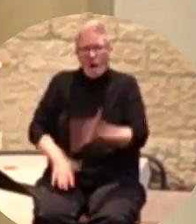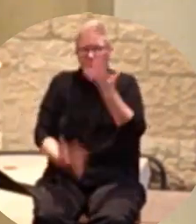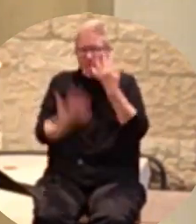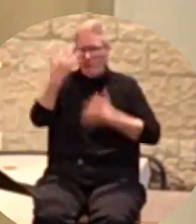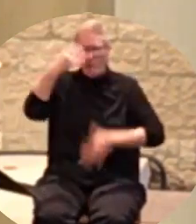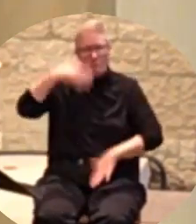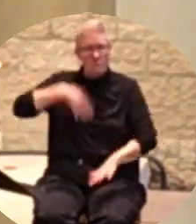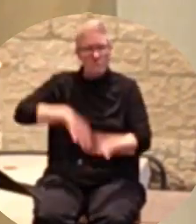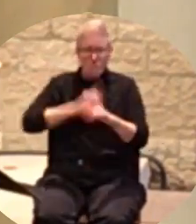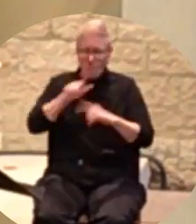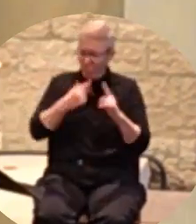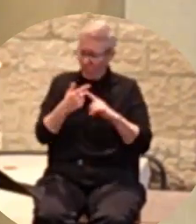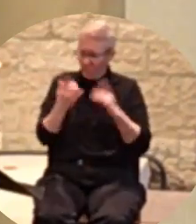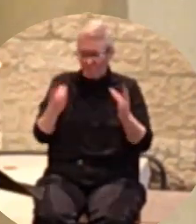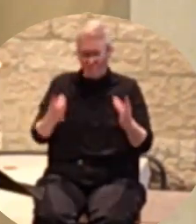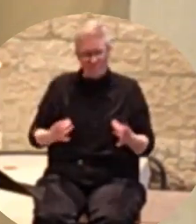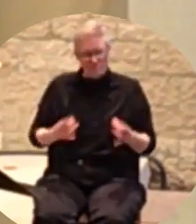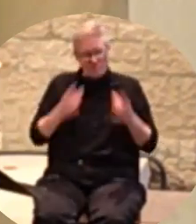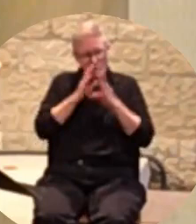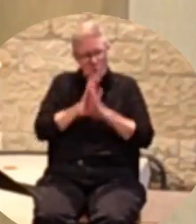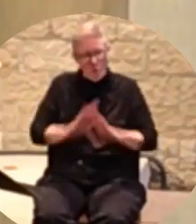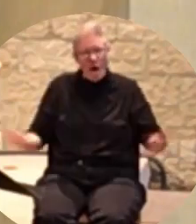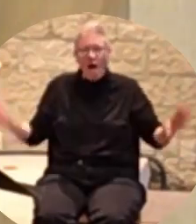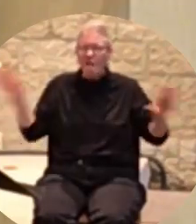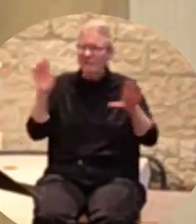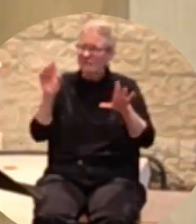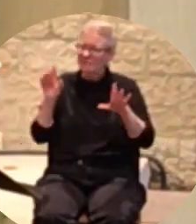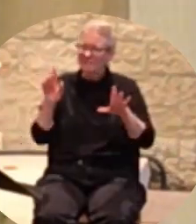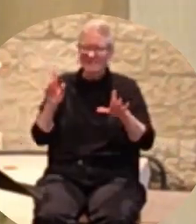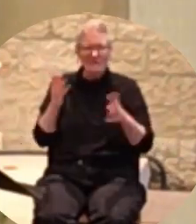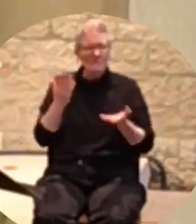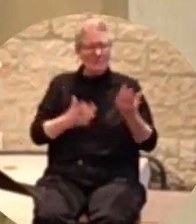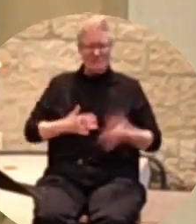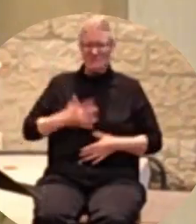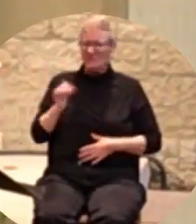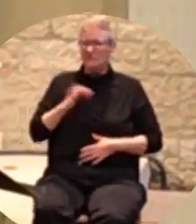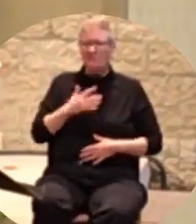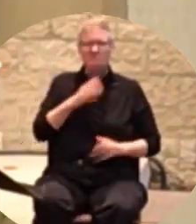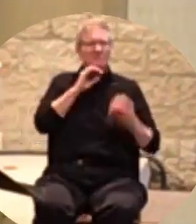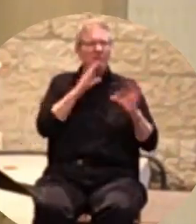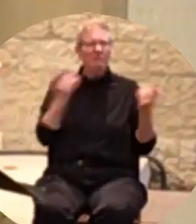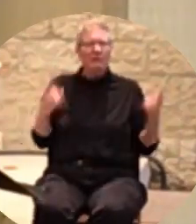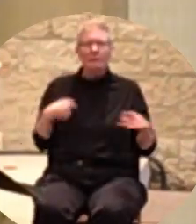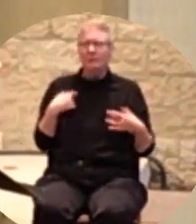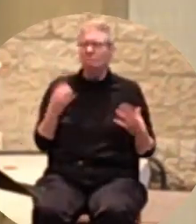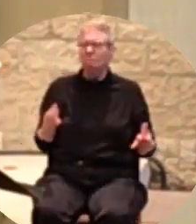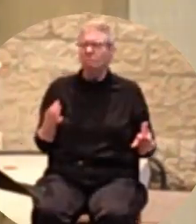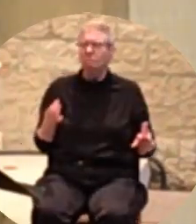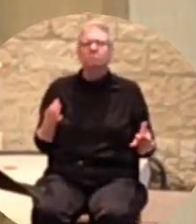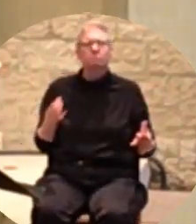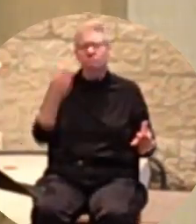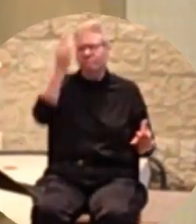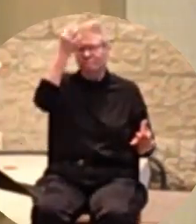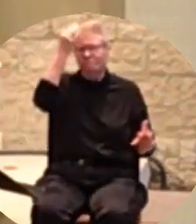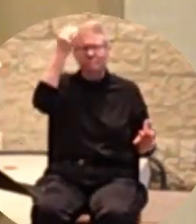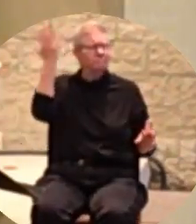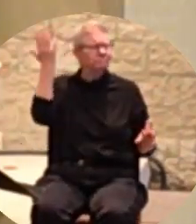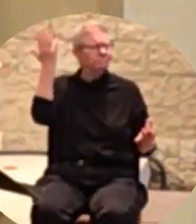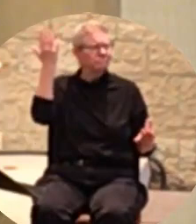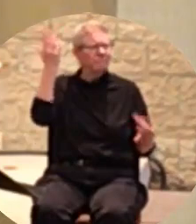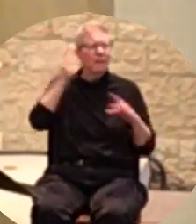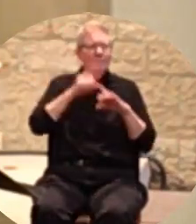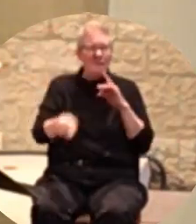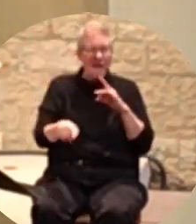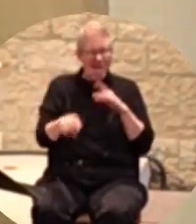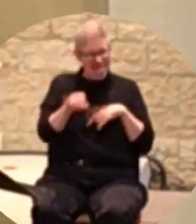meditation, when we go into the silence, it may feel that nothing is happening. And yet, my friends, everything